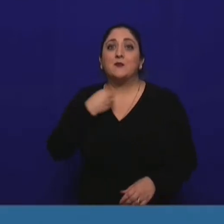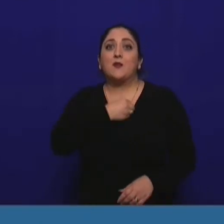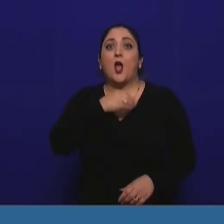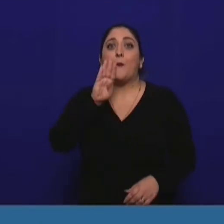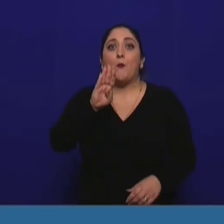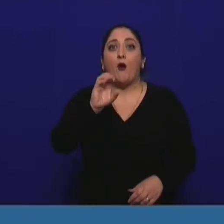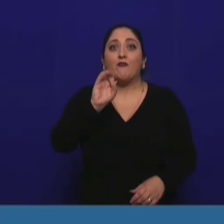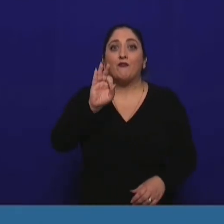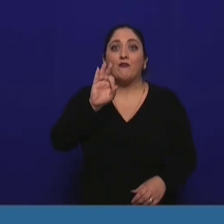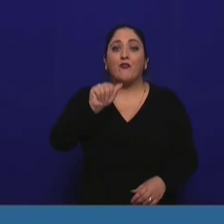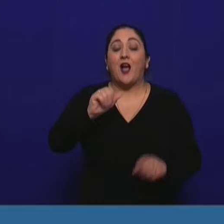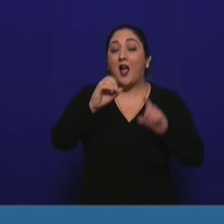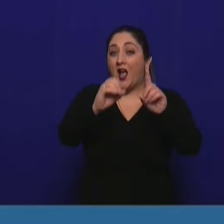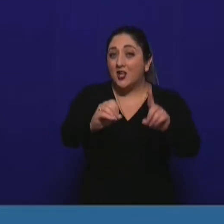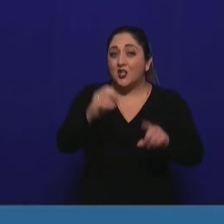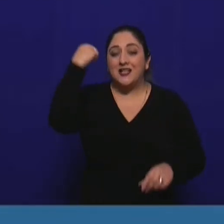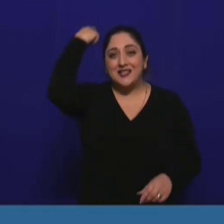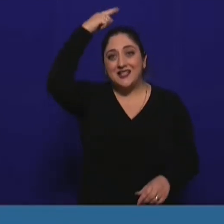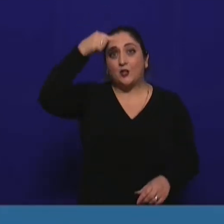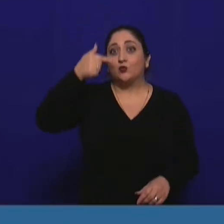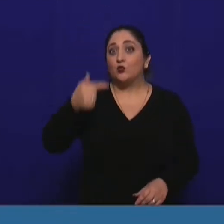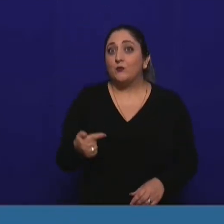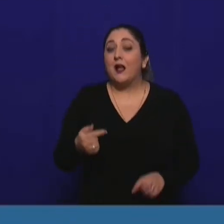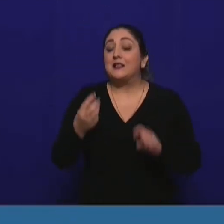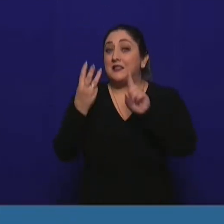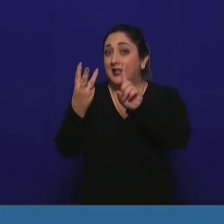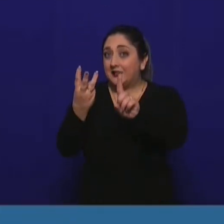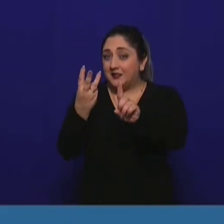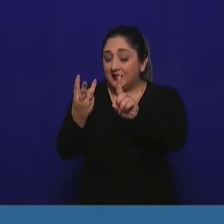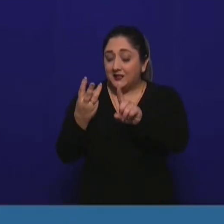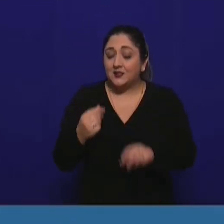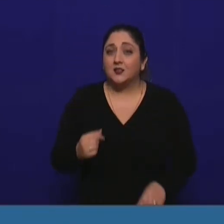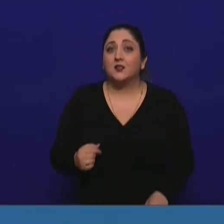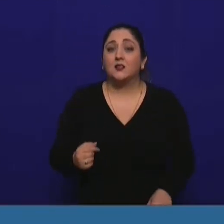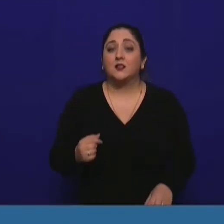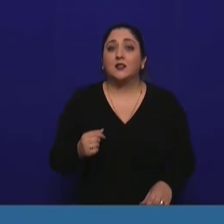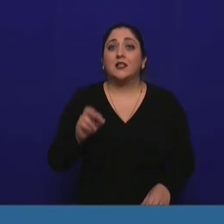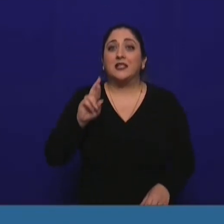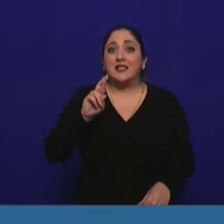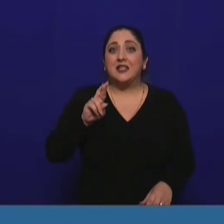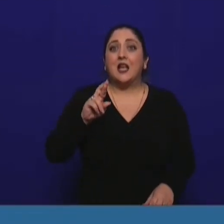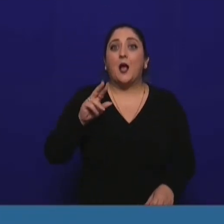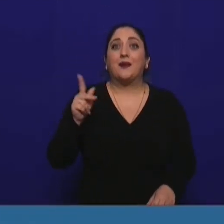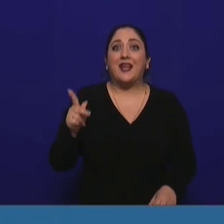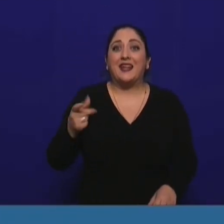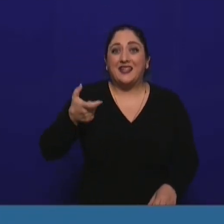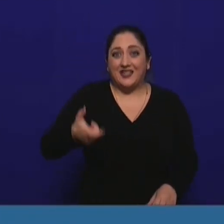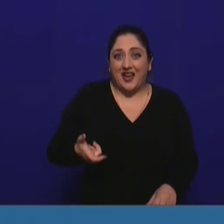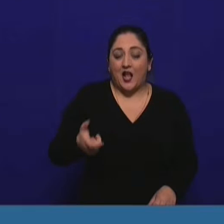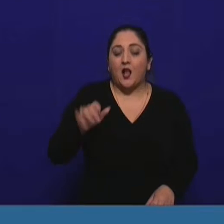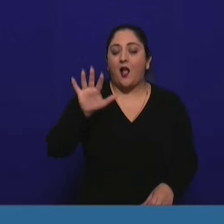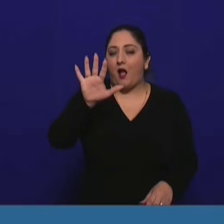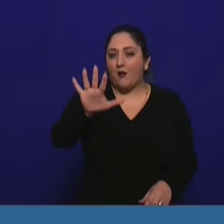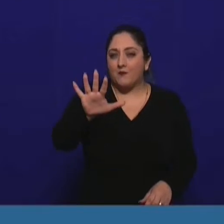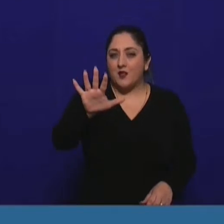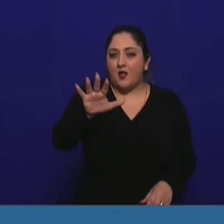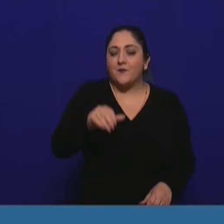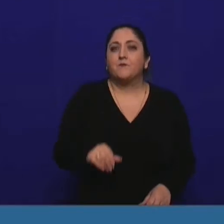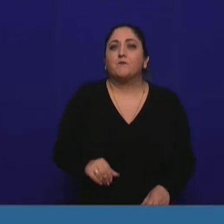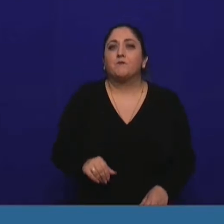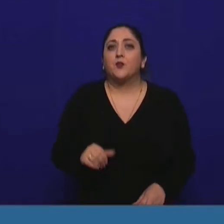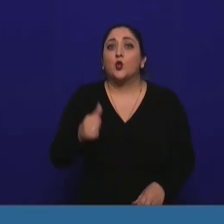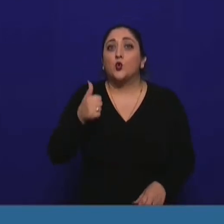10 persuni, St. Thomas Hospital għandna 13 persuna, Rehab Caring Grek għandna 5 persuni,